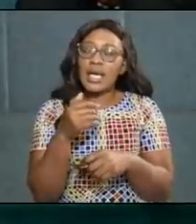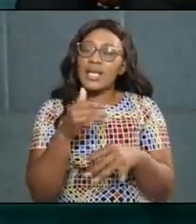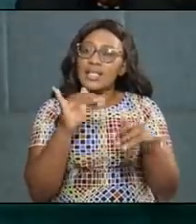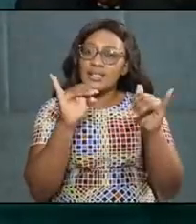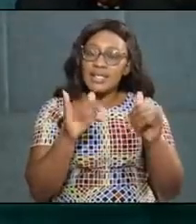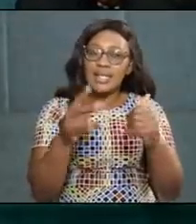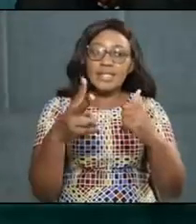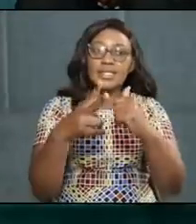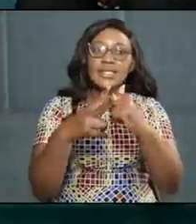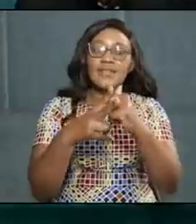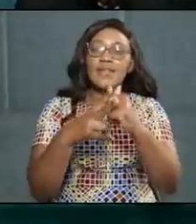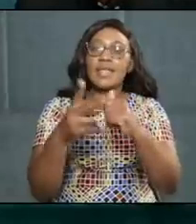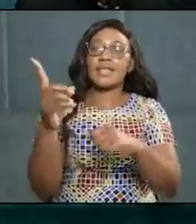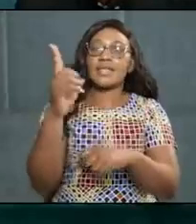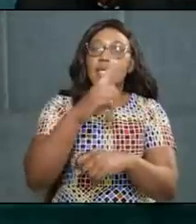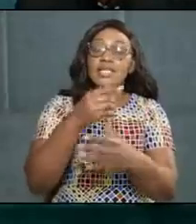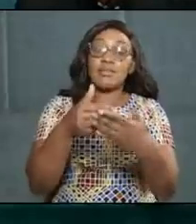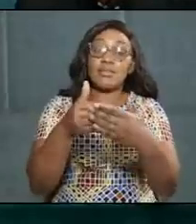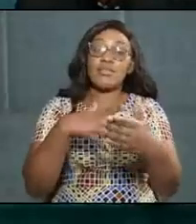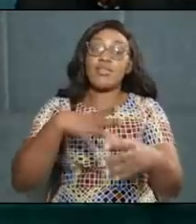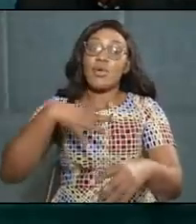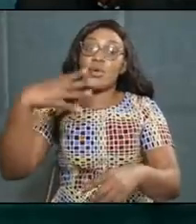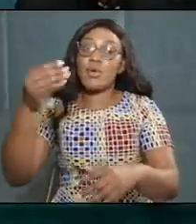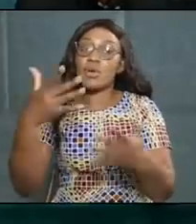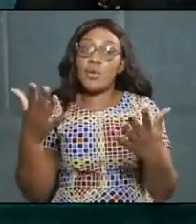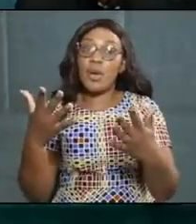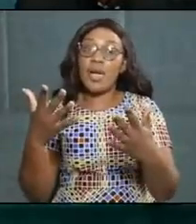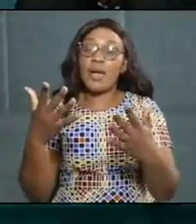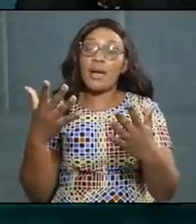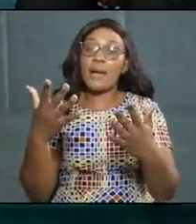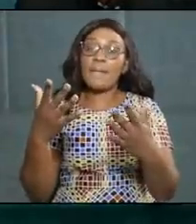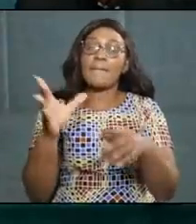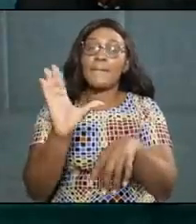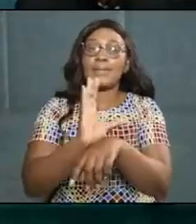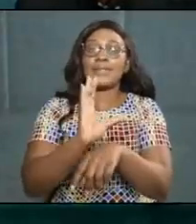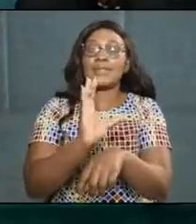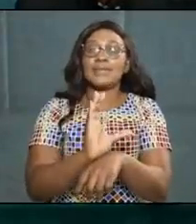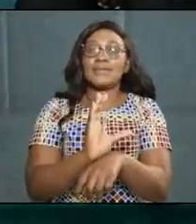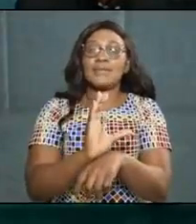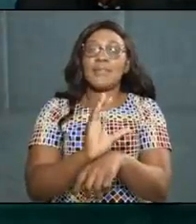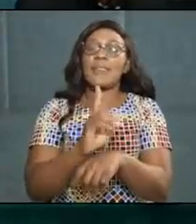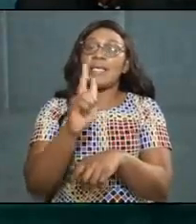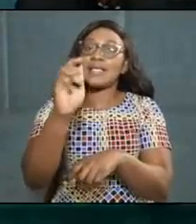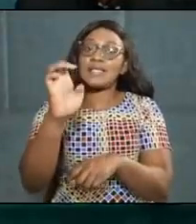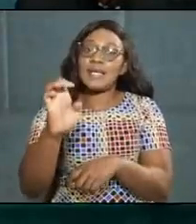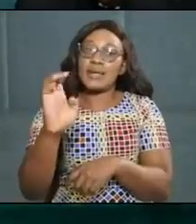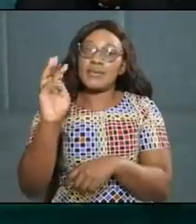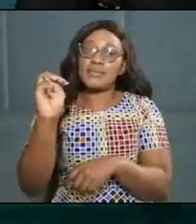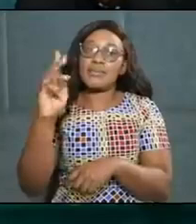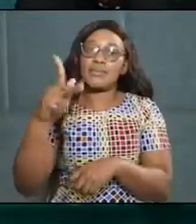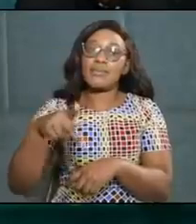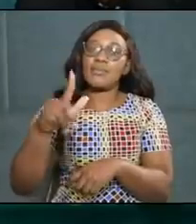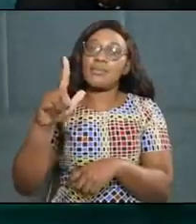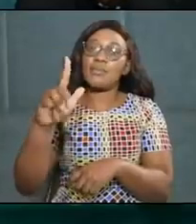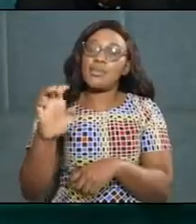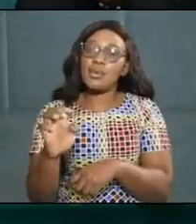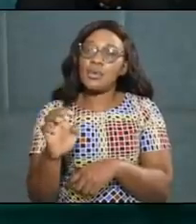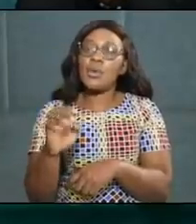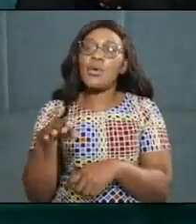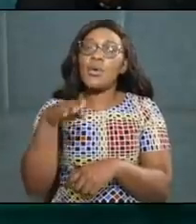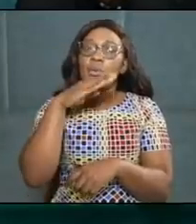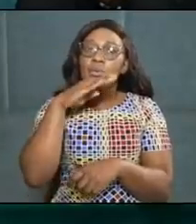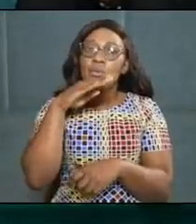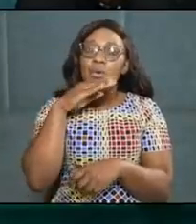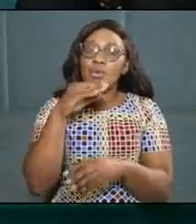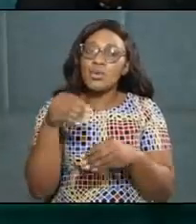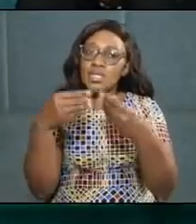before going to the temple. Satan must have been very happy, but the truth will always win. Paul was given a